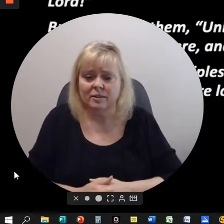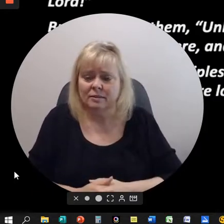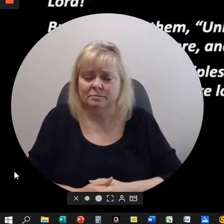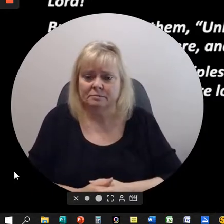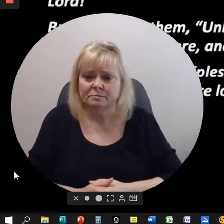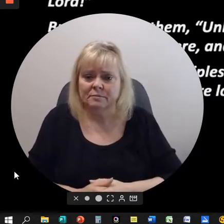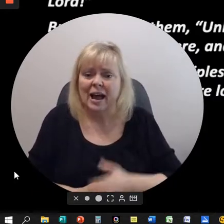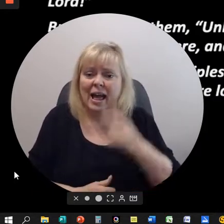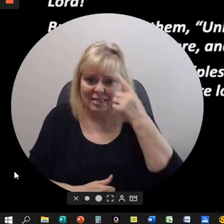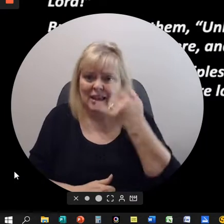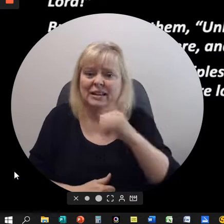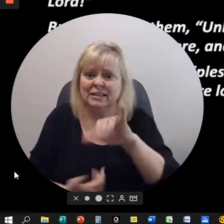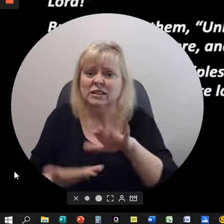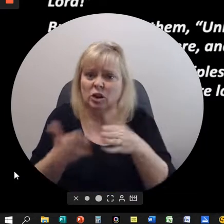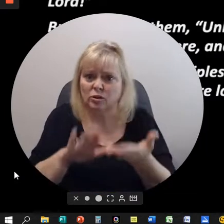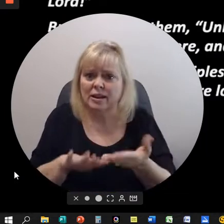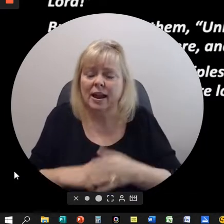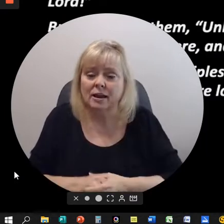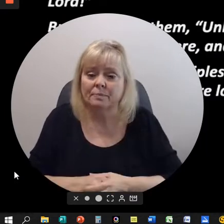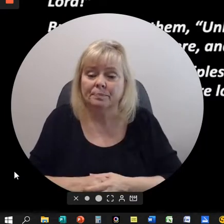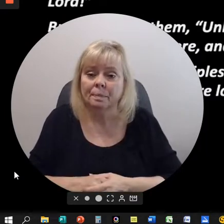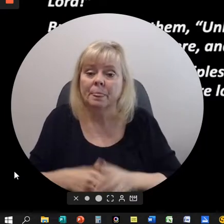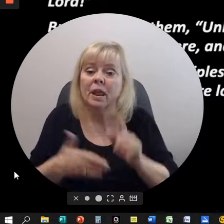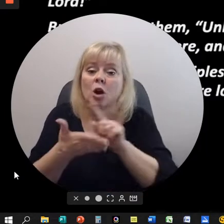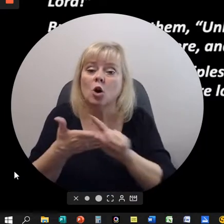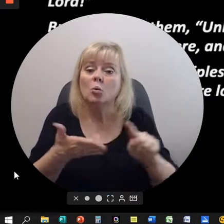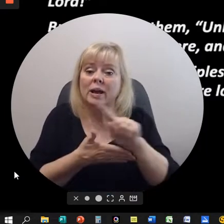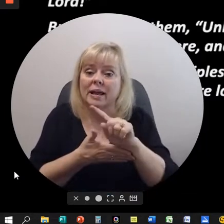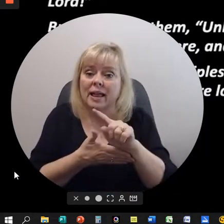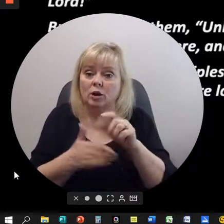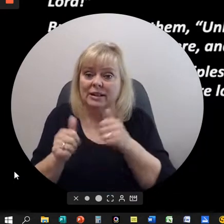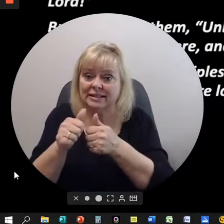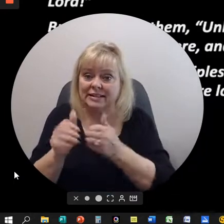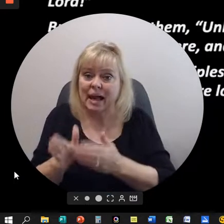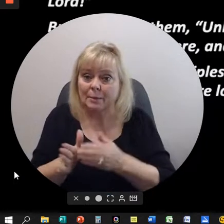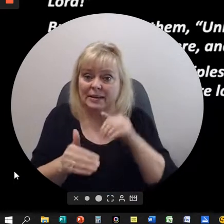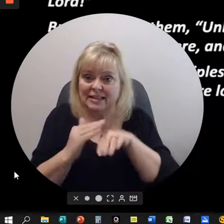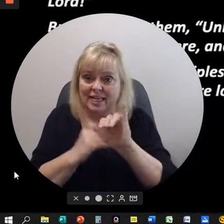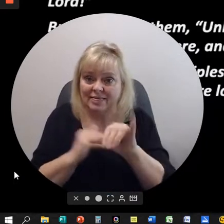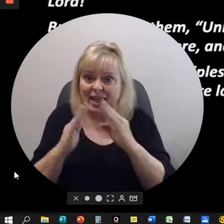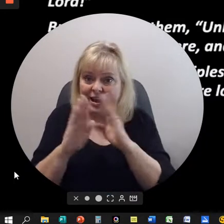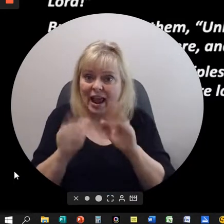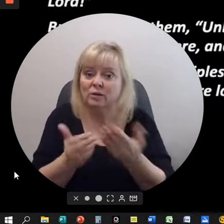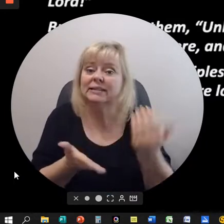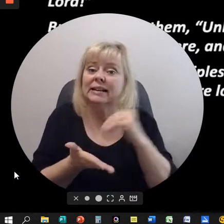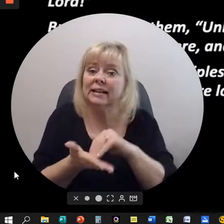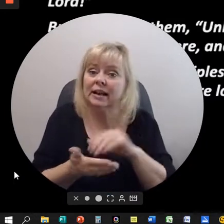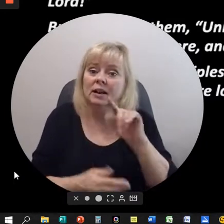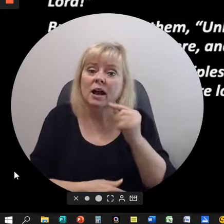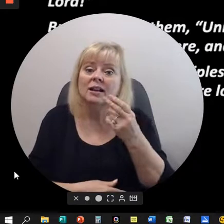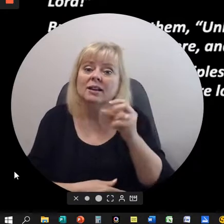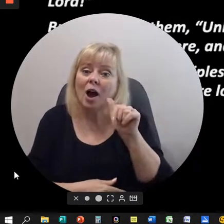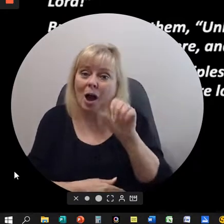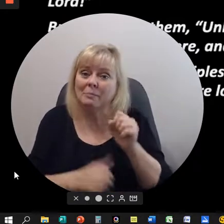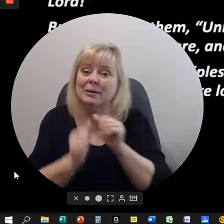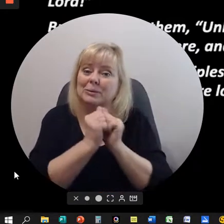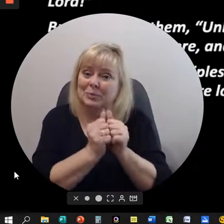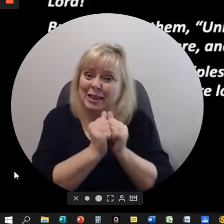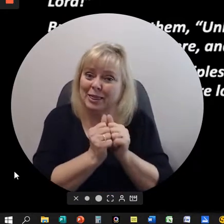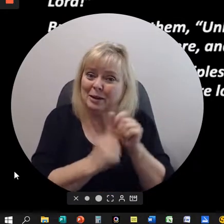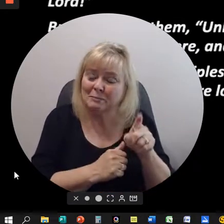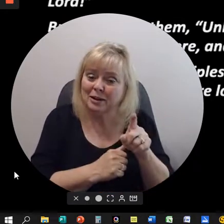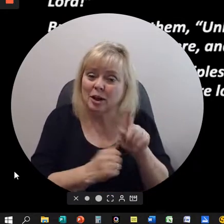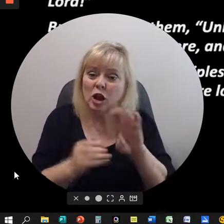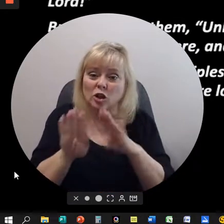A week later, his disciples were in the house again, and Thomas was with them. And though the doors were locked,